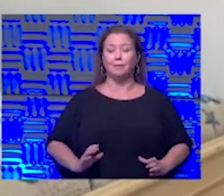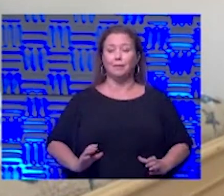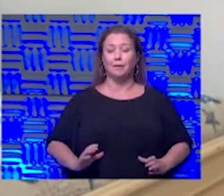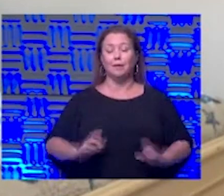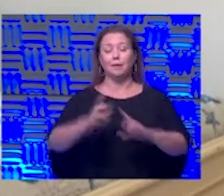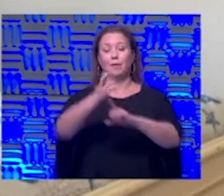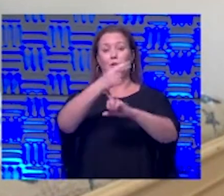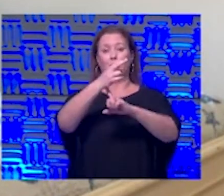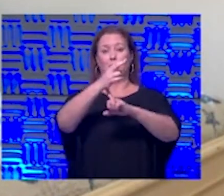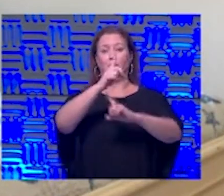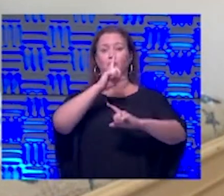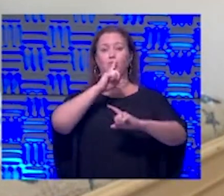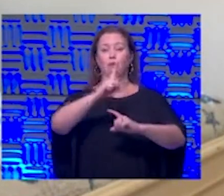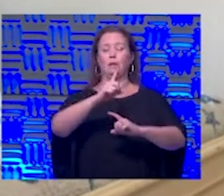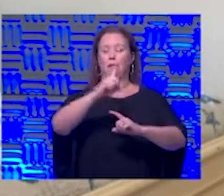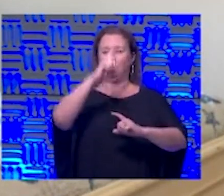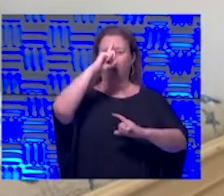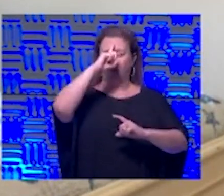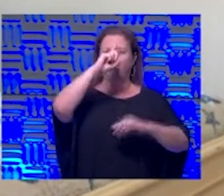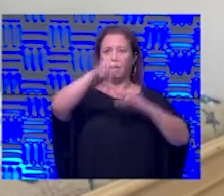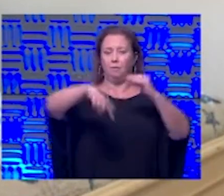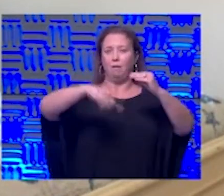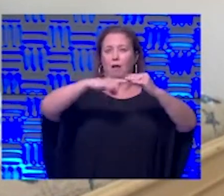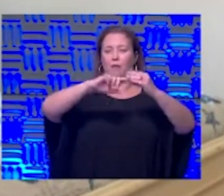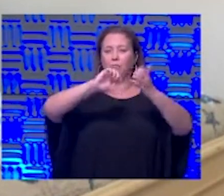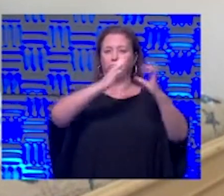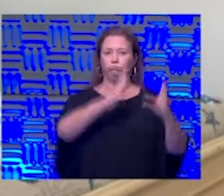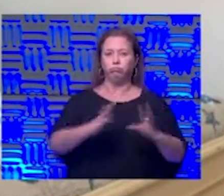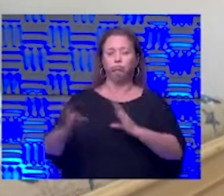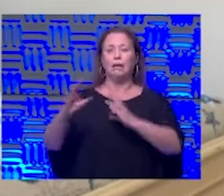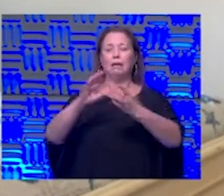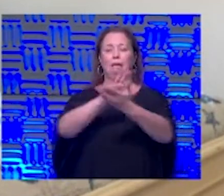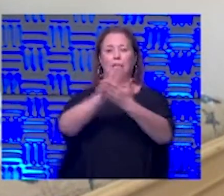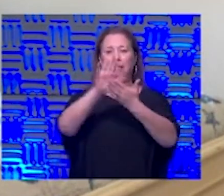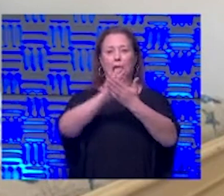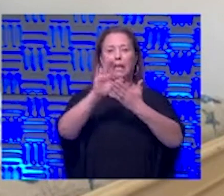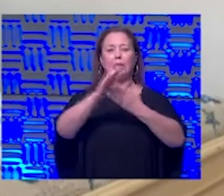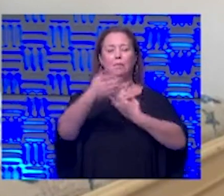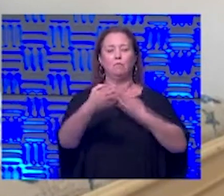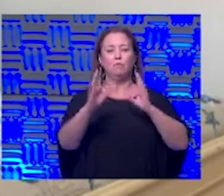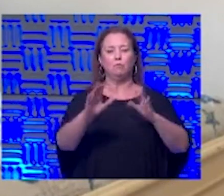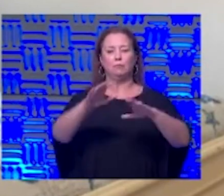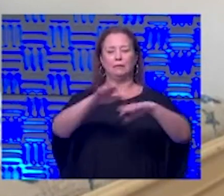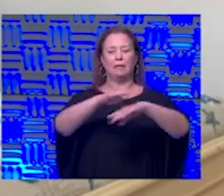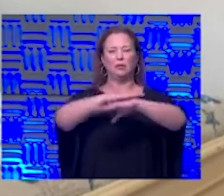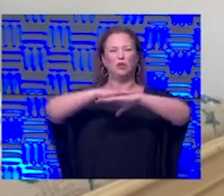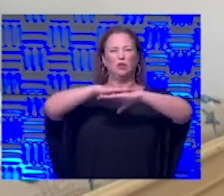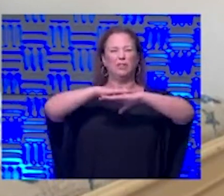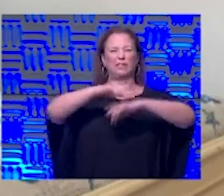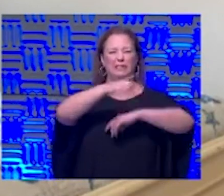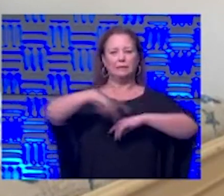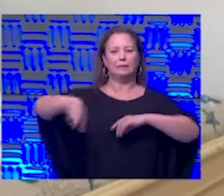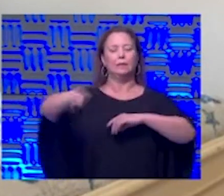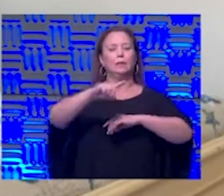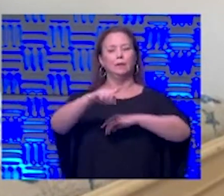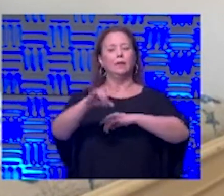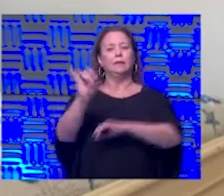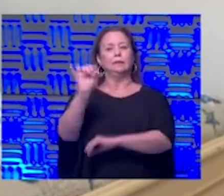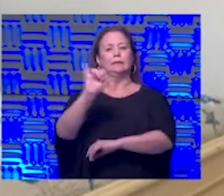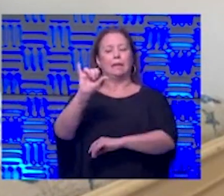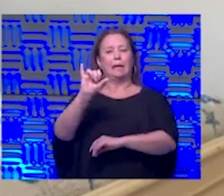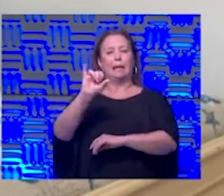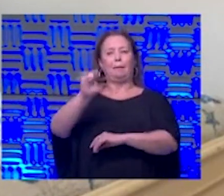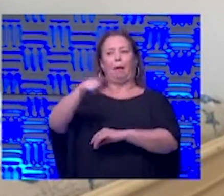been uber thoughtful in trying to clean surfaces and rooms. The same thing goes with